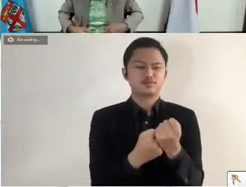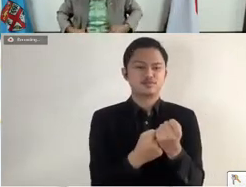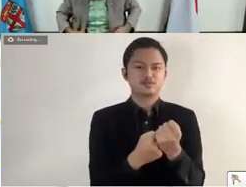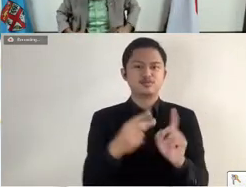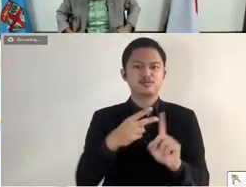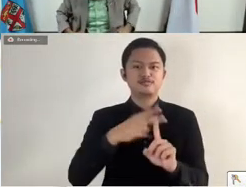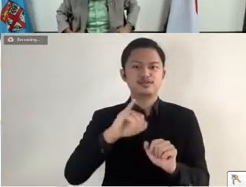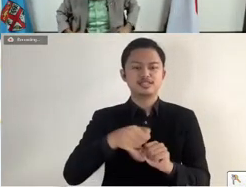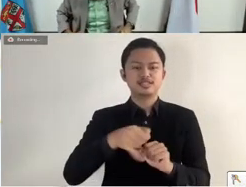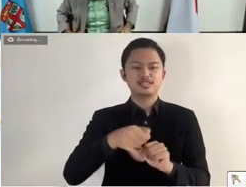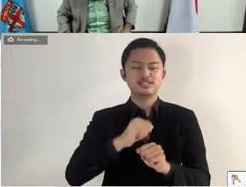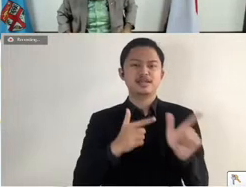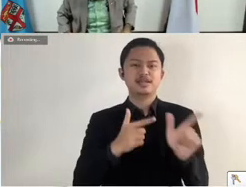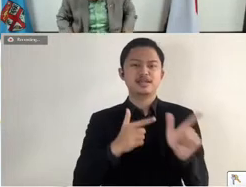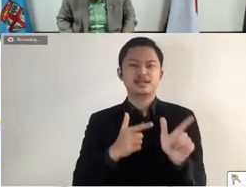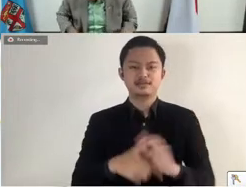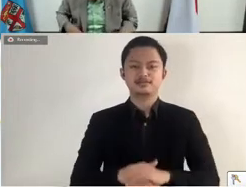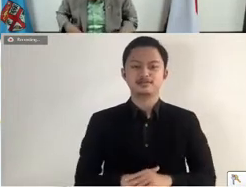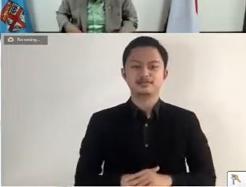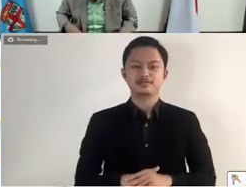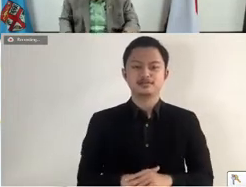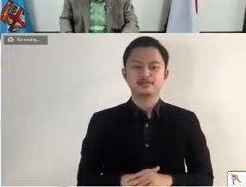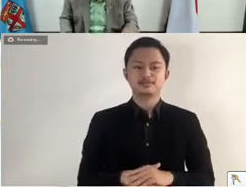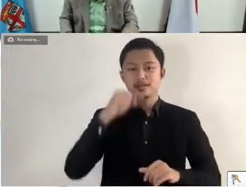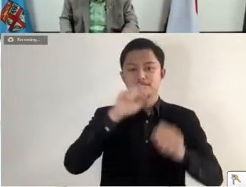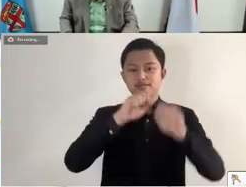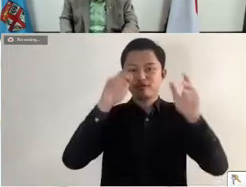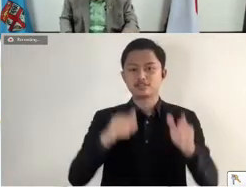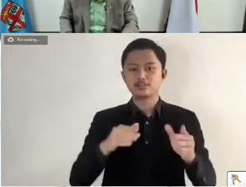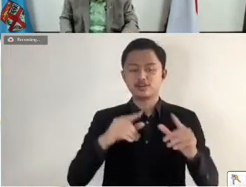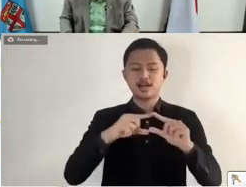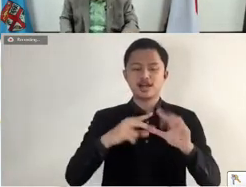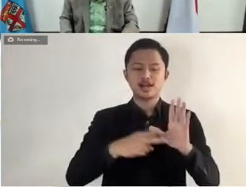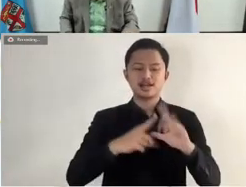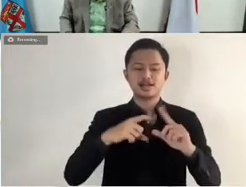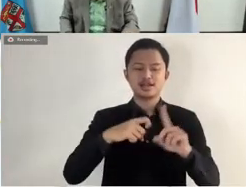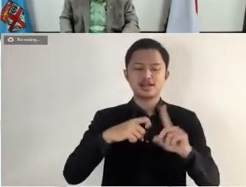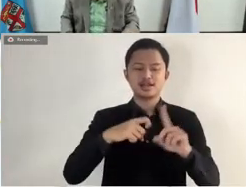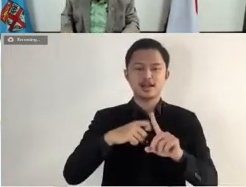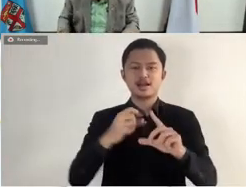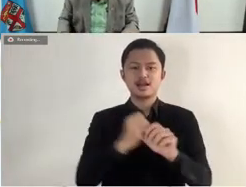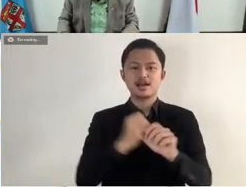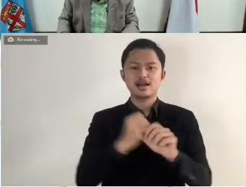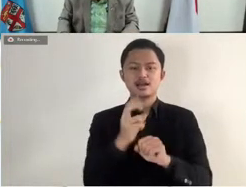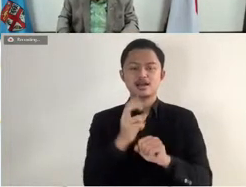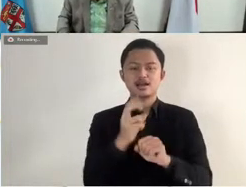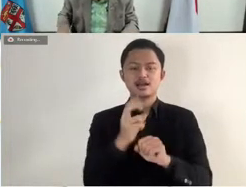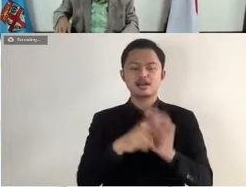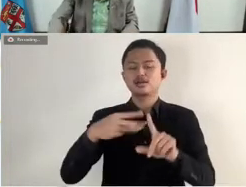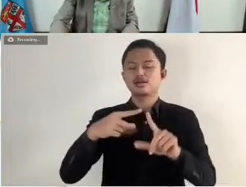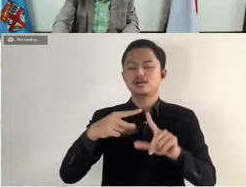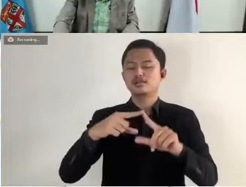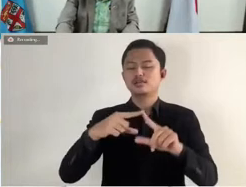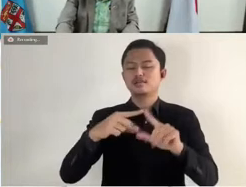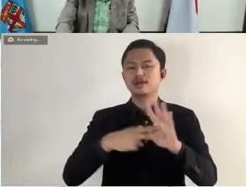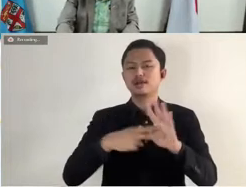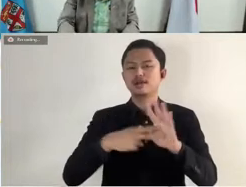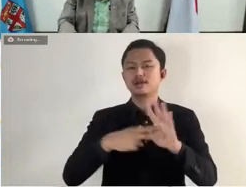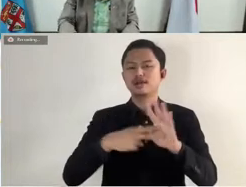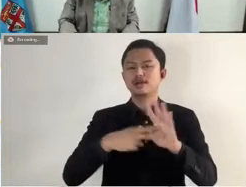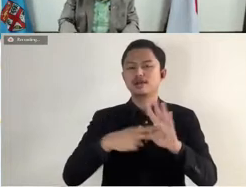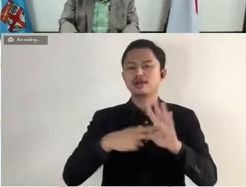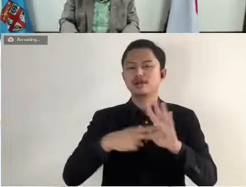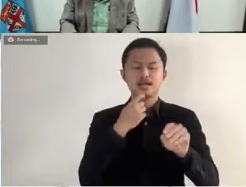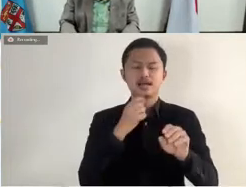Military Forces. We have Anak Agung Banyu Perwita, Professor of International Relations of Defense,